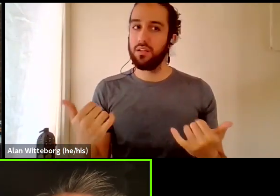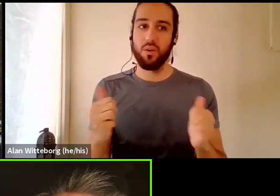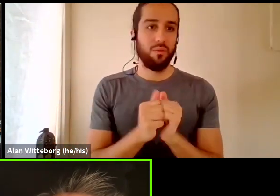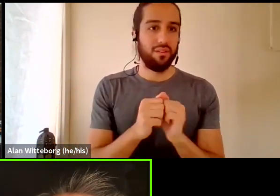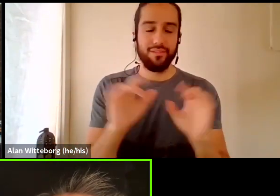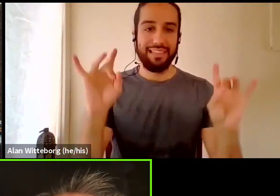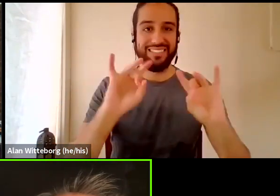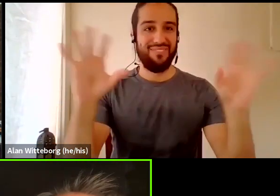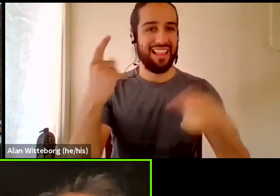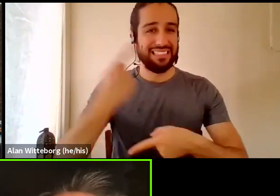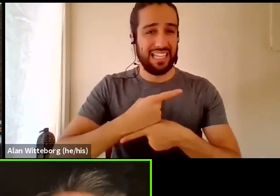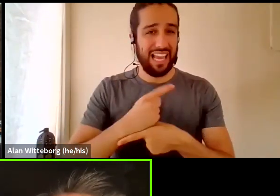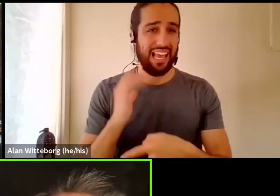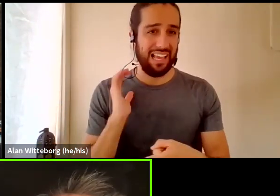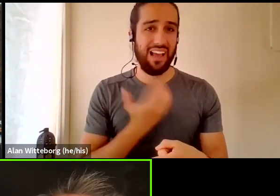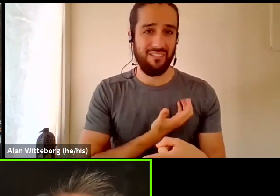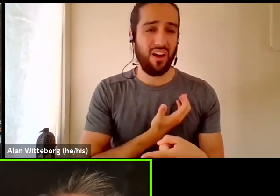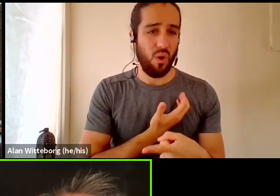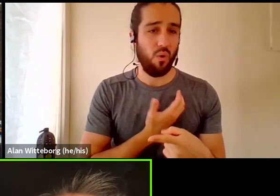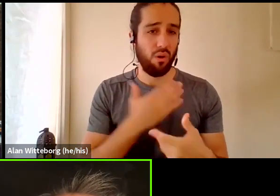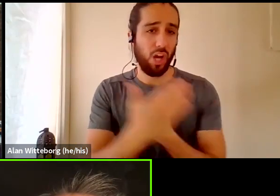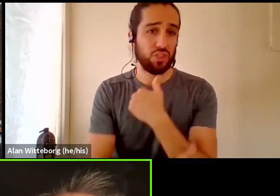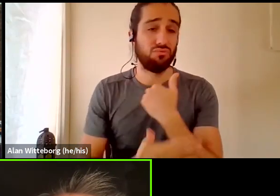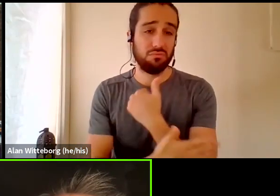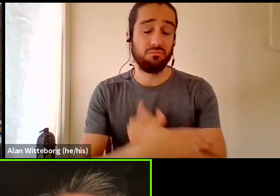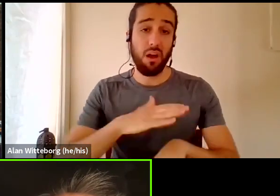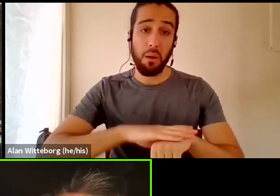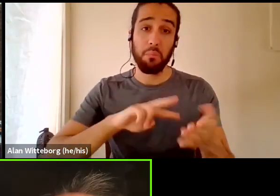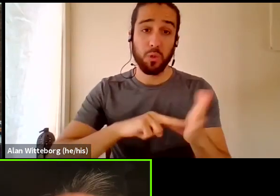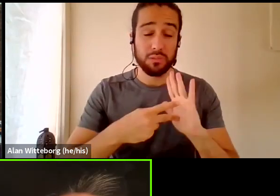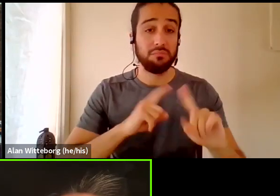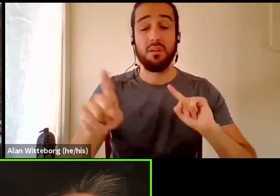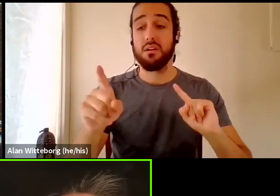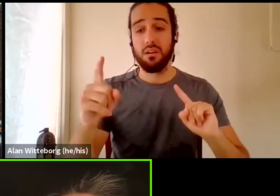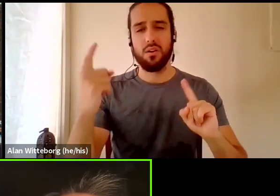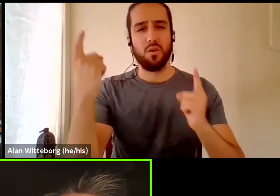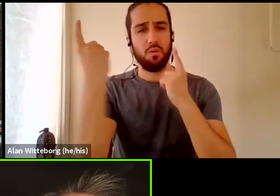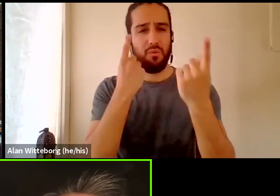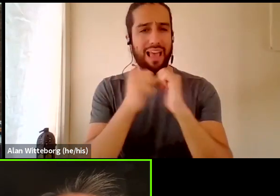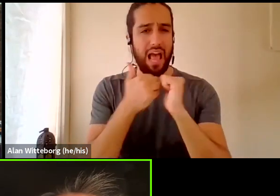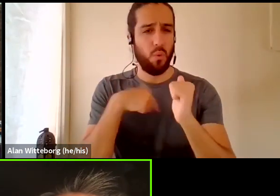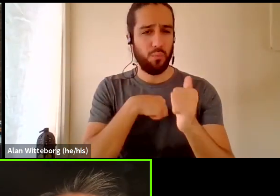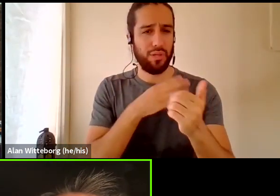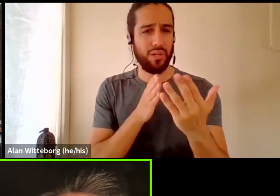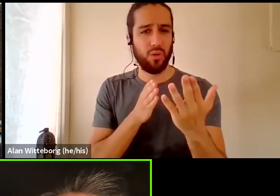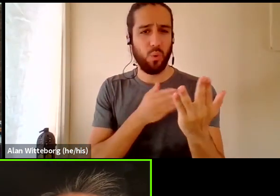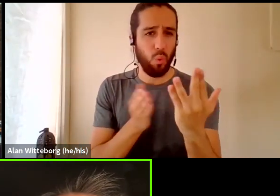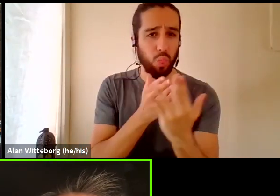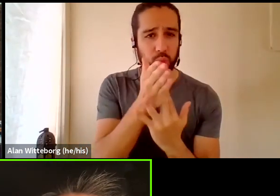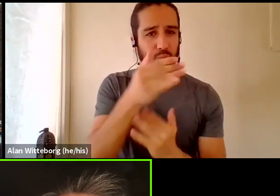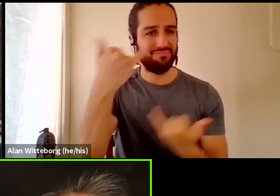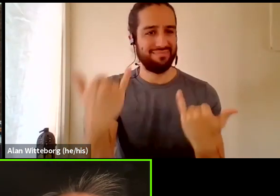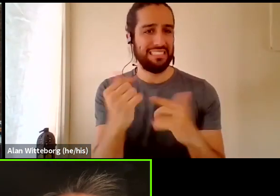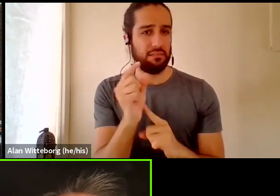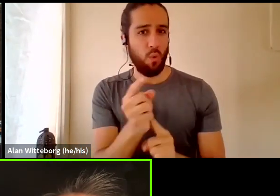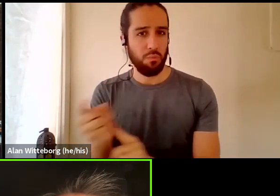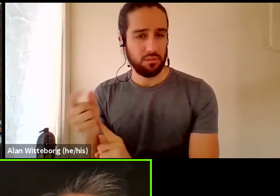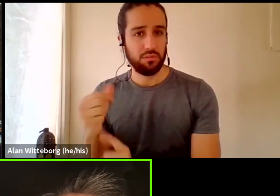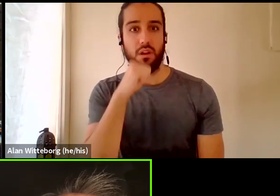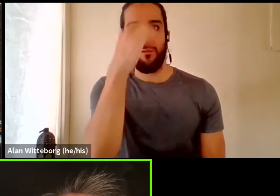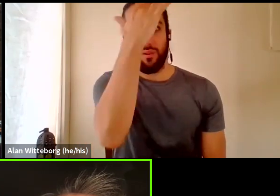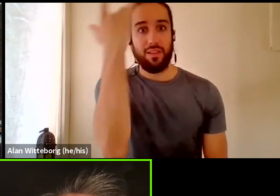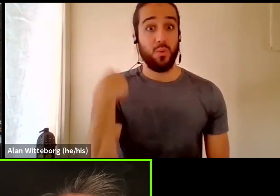right? Purposely so. But I'm wondering how we move through these moments and not forget that we are